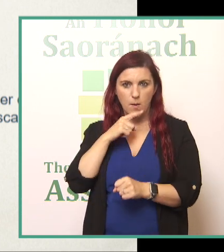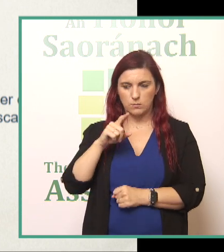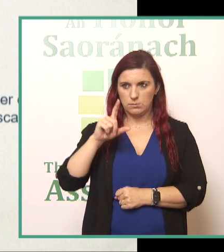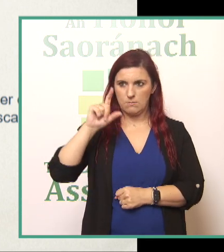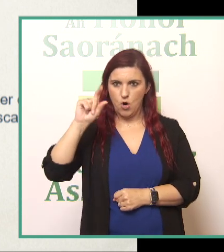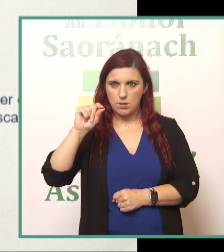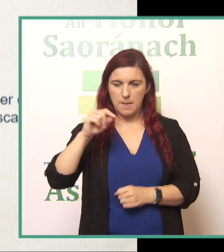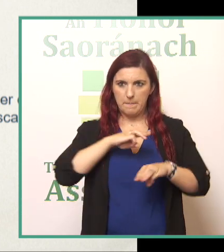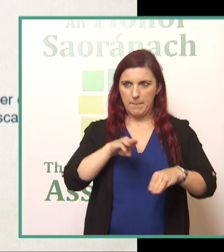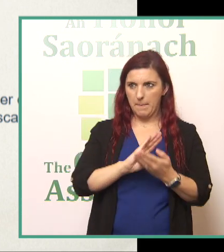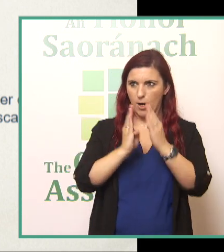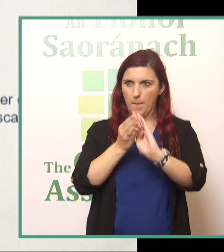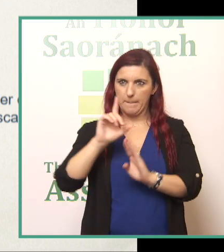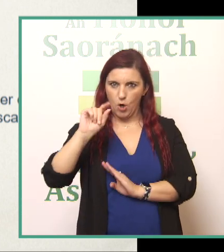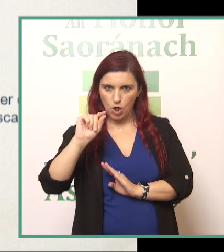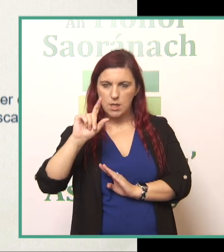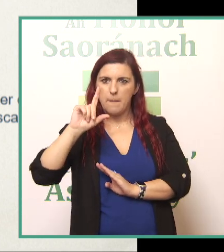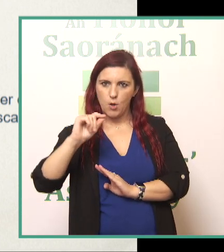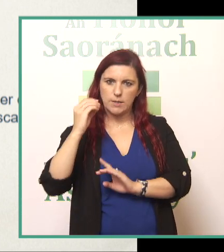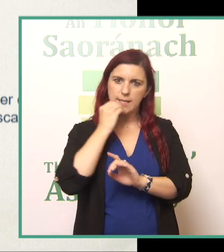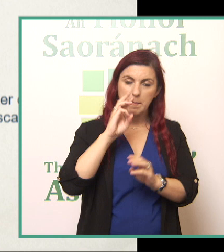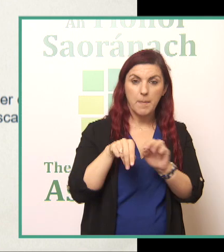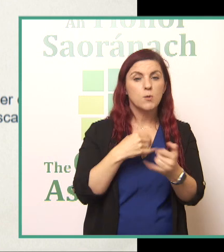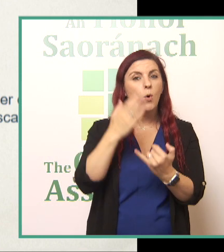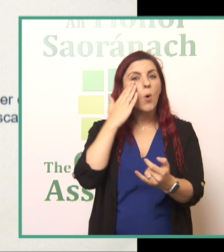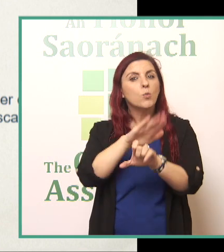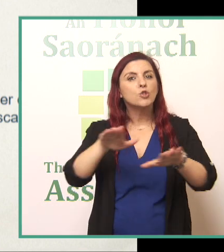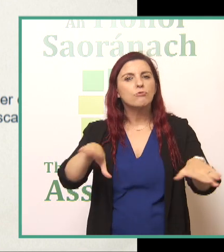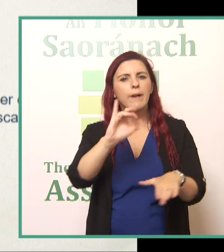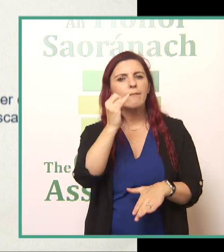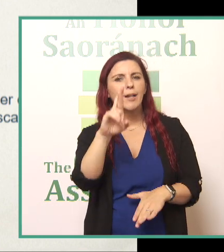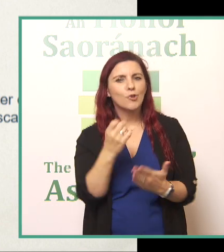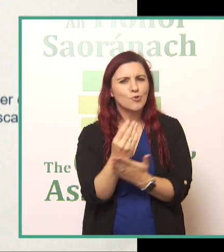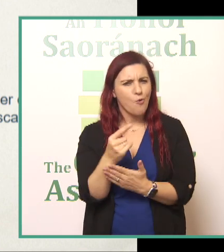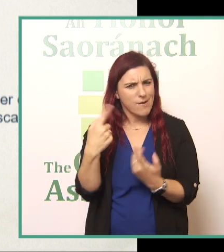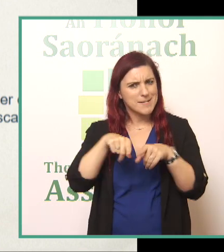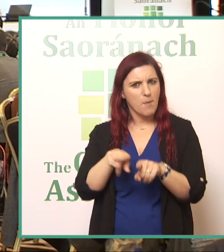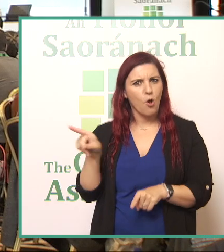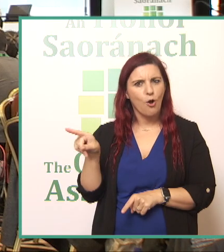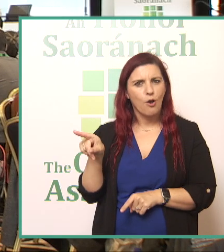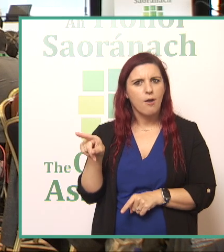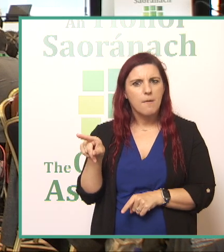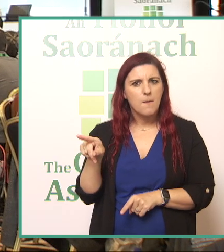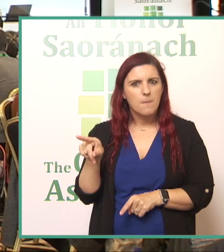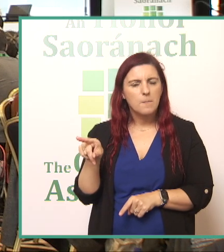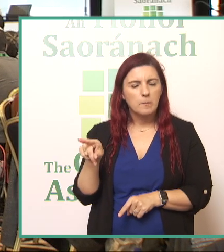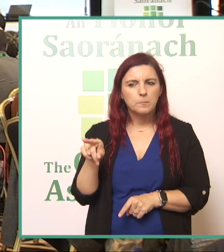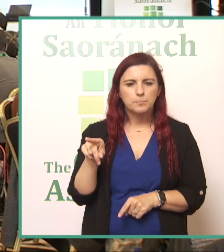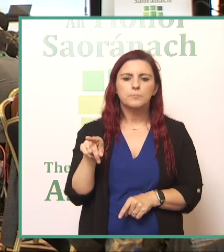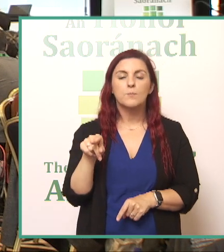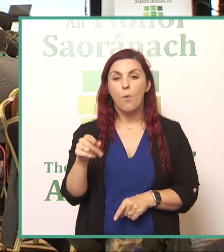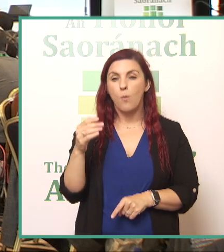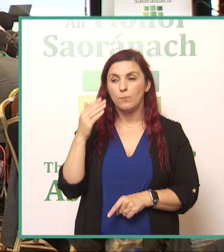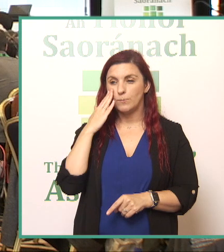heard the story of the children of Lir will recognize this as sort of an earlier version of it. And I felt this has been a